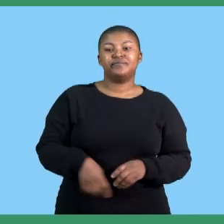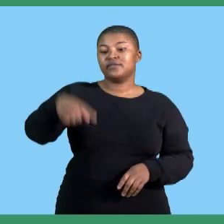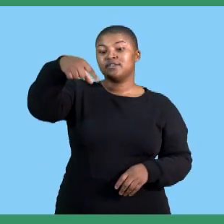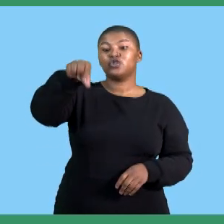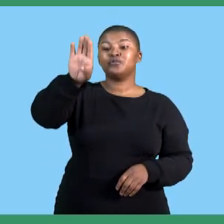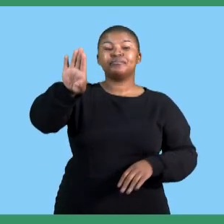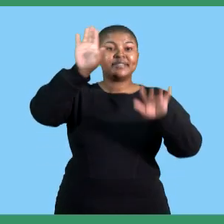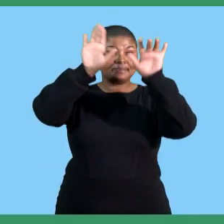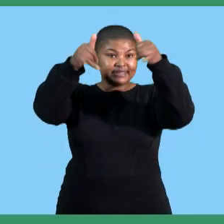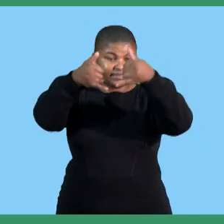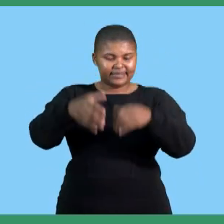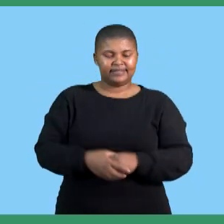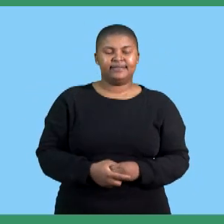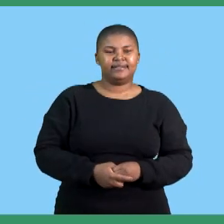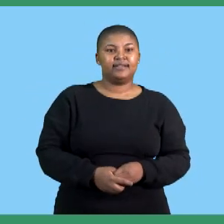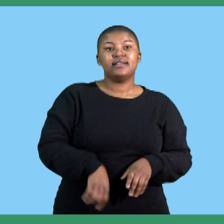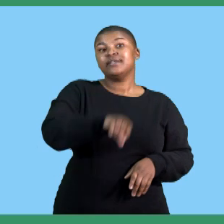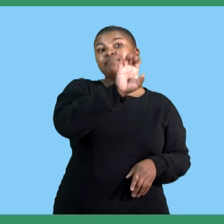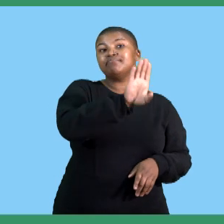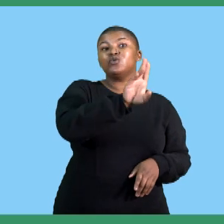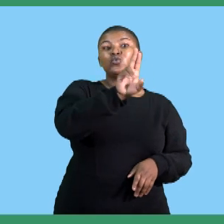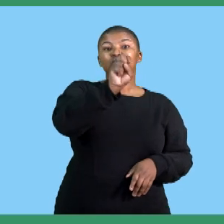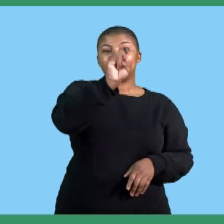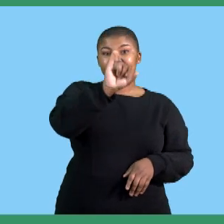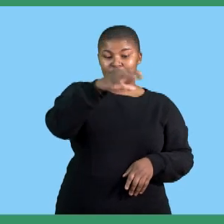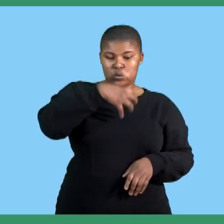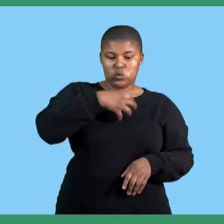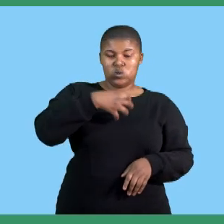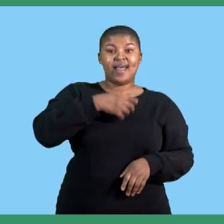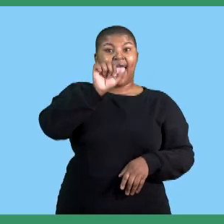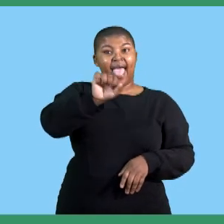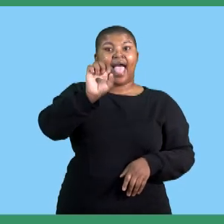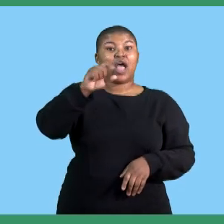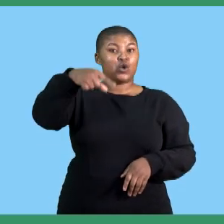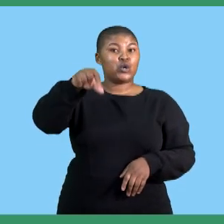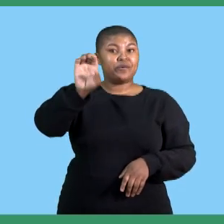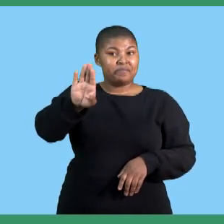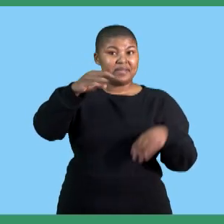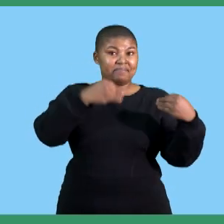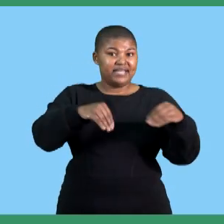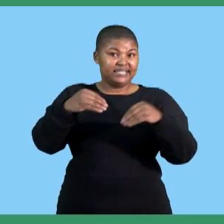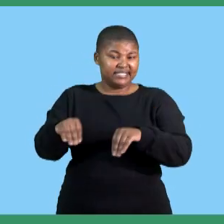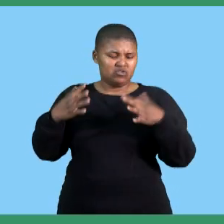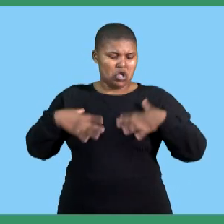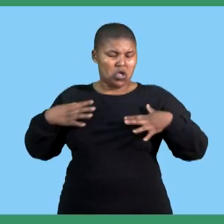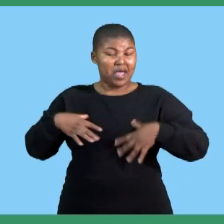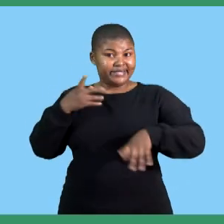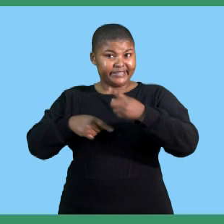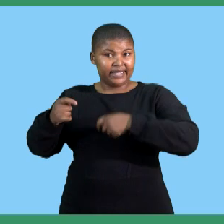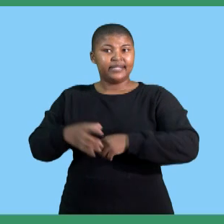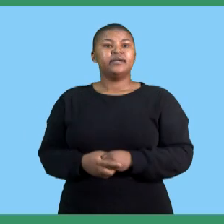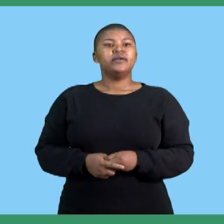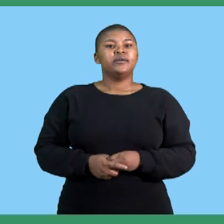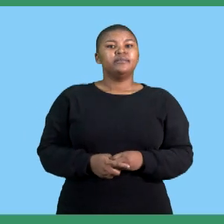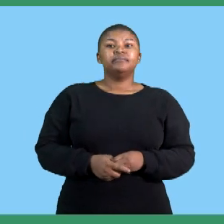Queendom Boutique QB. Busi, the owner of Queendom Boutique, invested her own capital into the business to